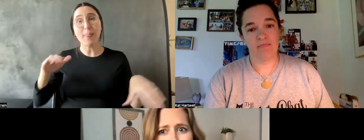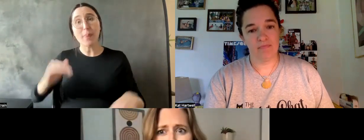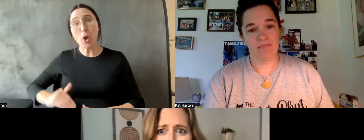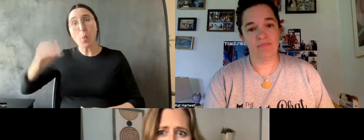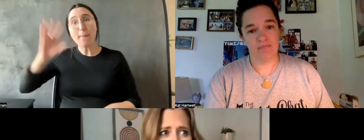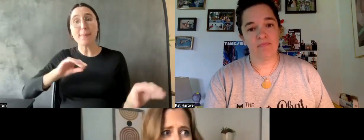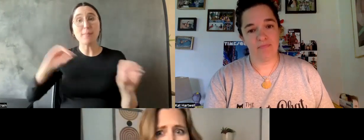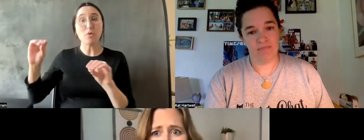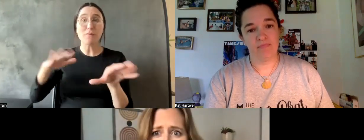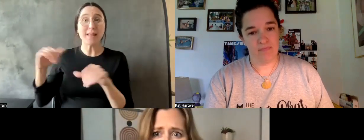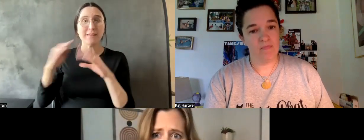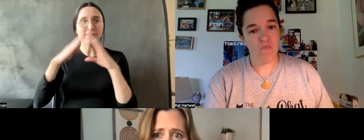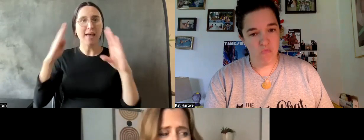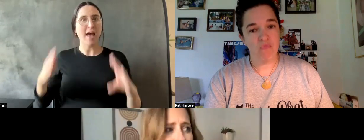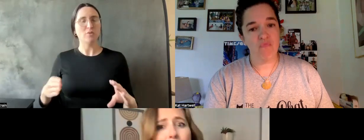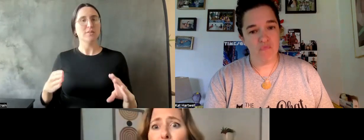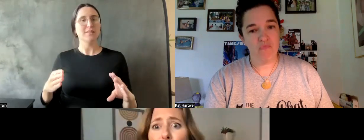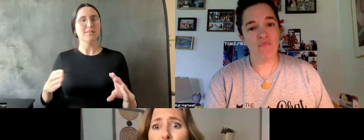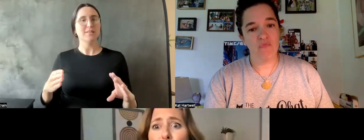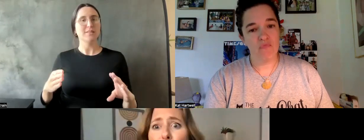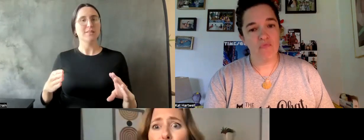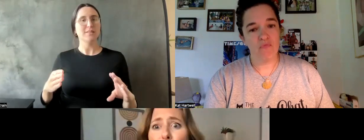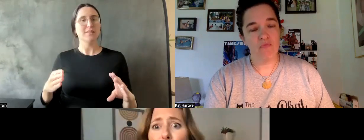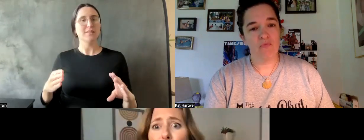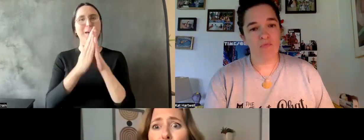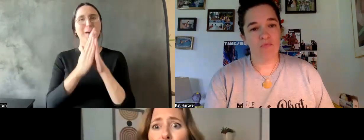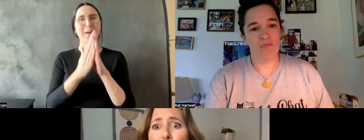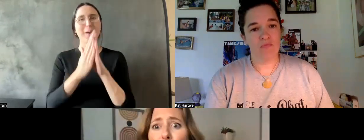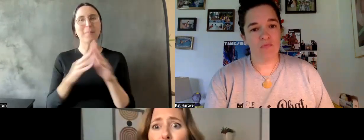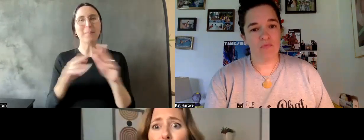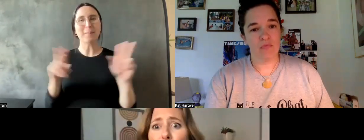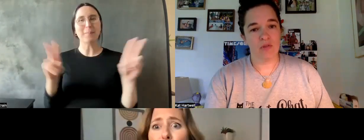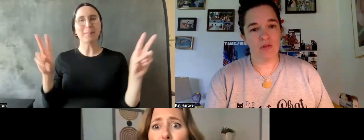having that second phase of your life, or becoming a grandparent,